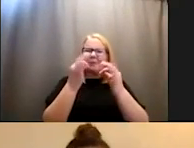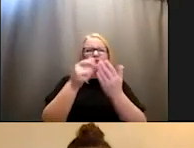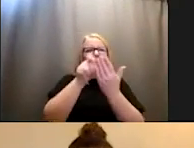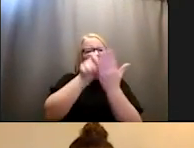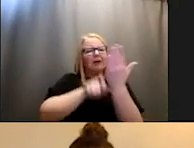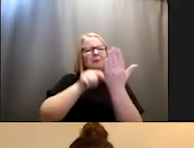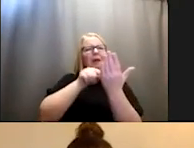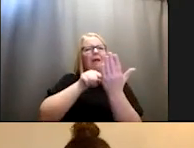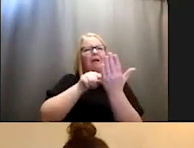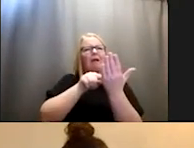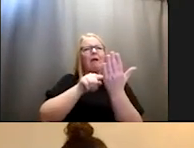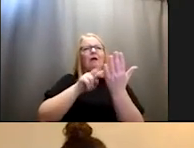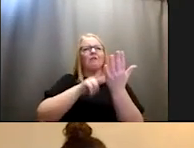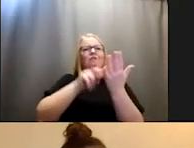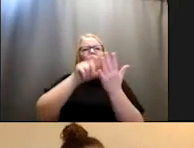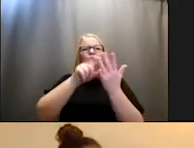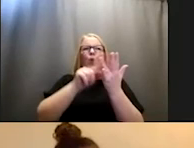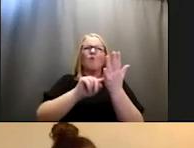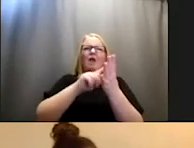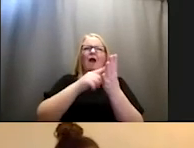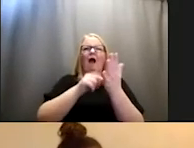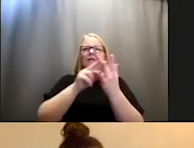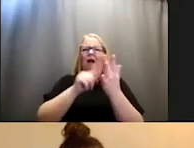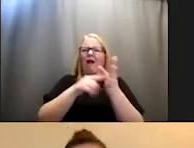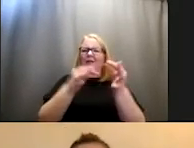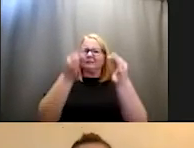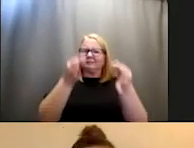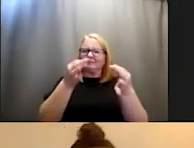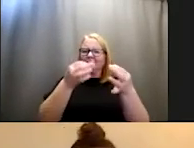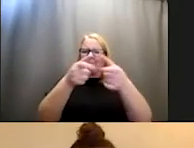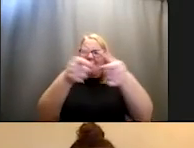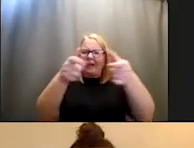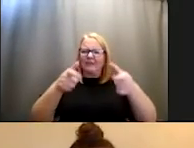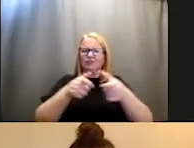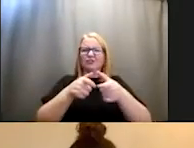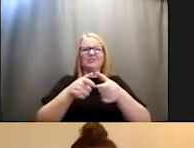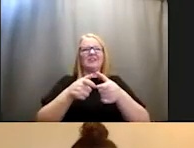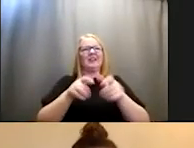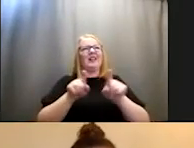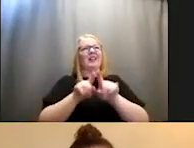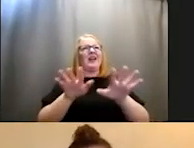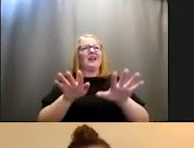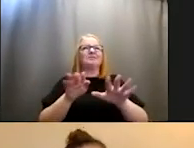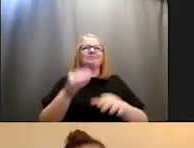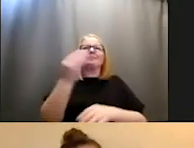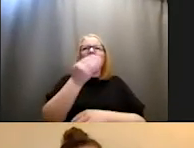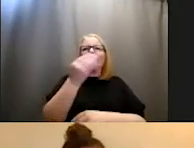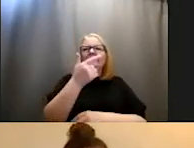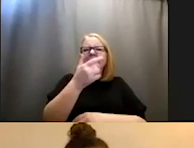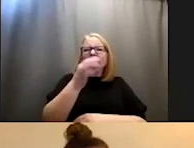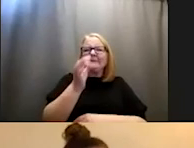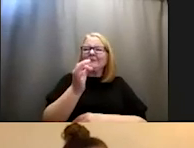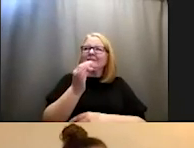featured Victoriana-style packaging, which is very much in keeping with the whole kind of 1970s taste for